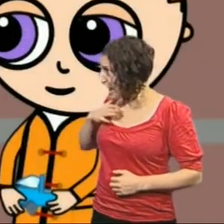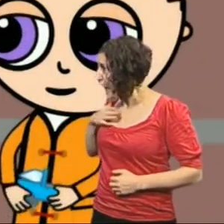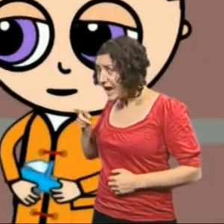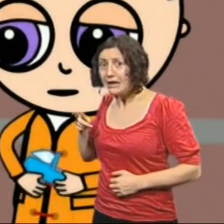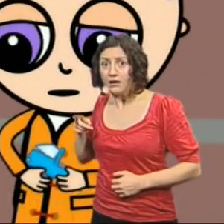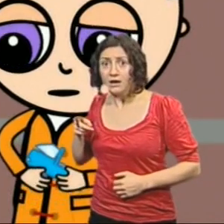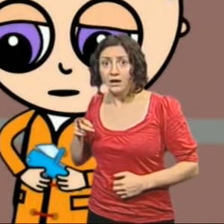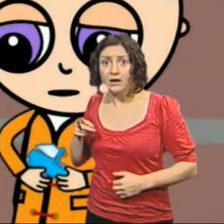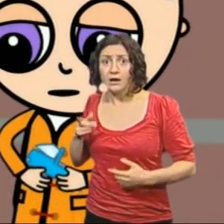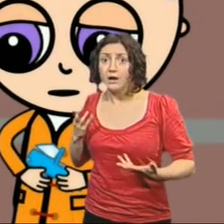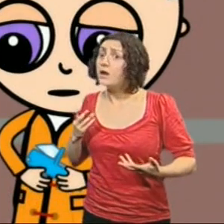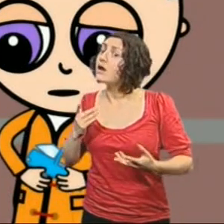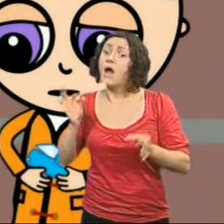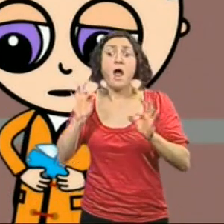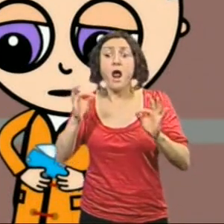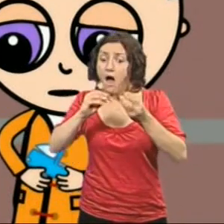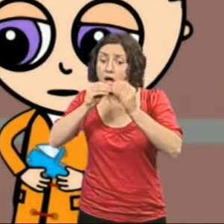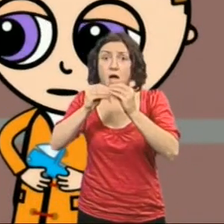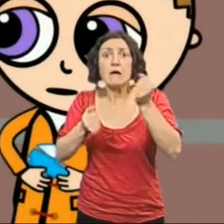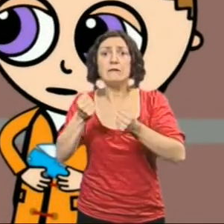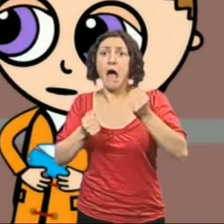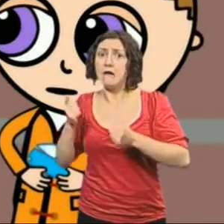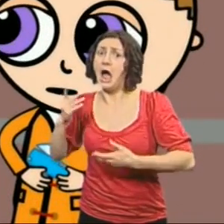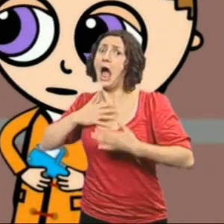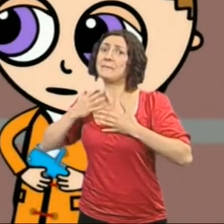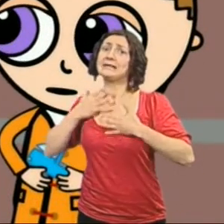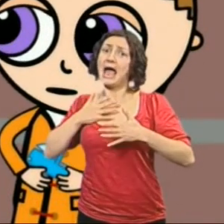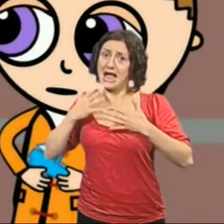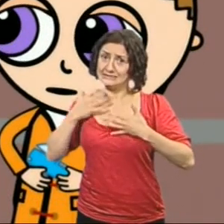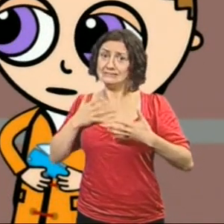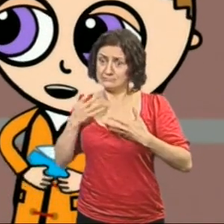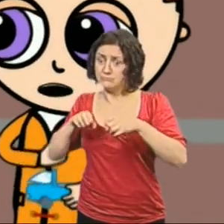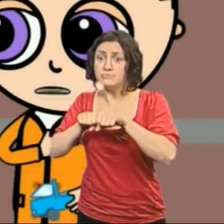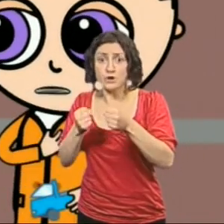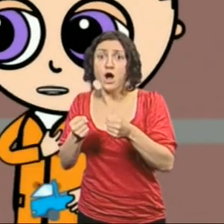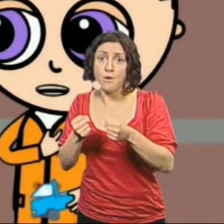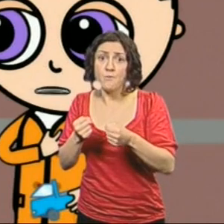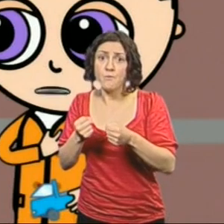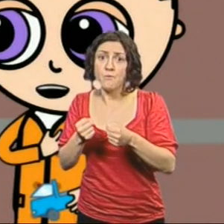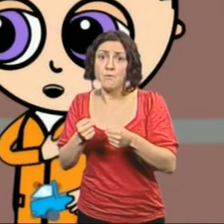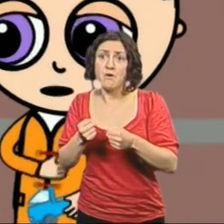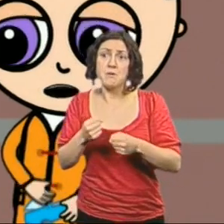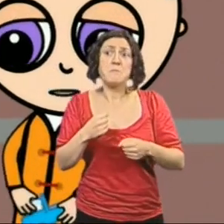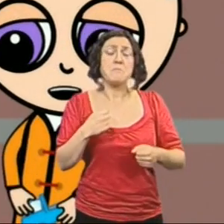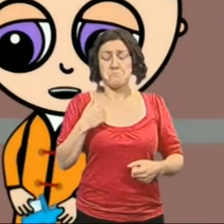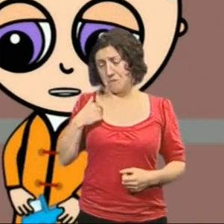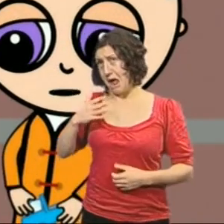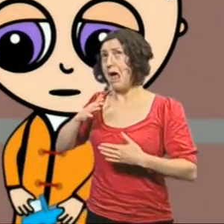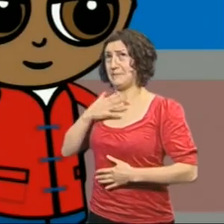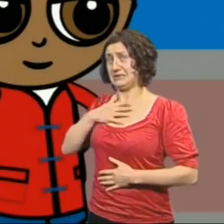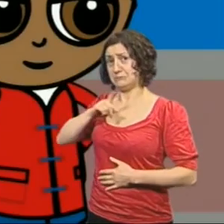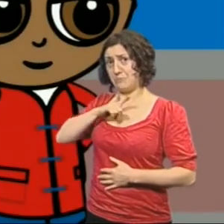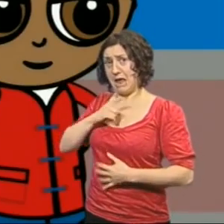don't mend this car, Aaron will be upset because his favourite toy is broken. And I'll be upset because it's all my